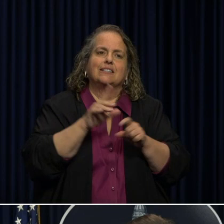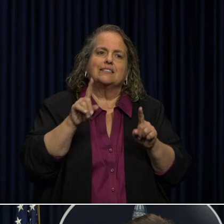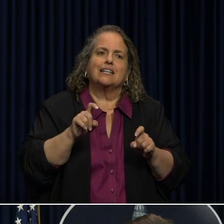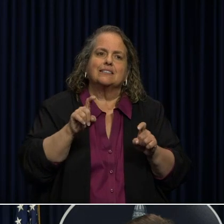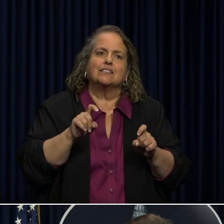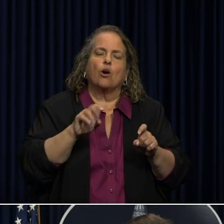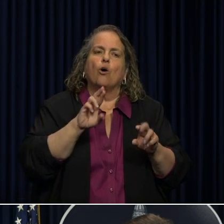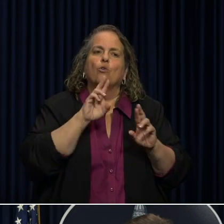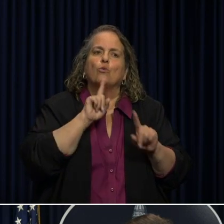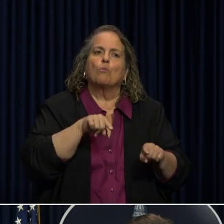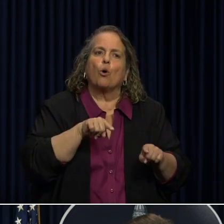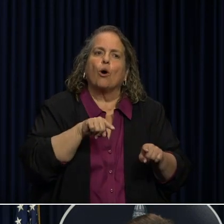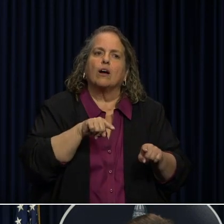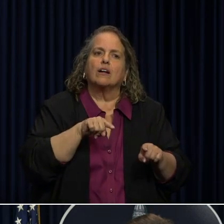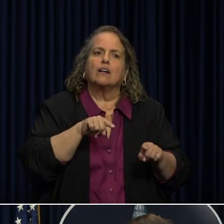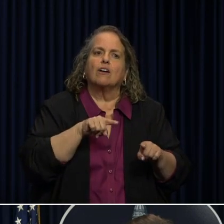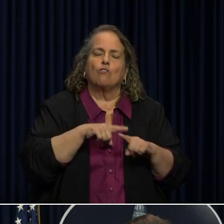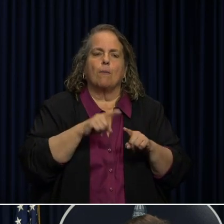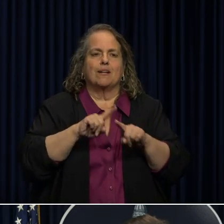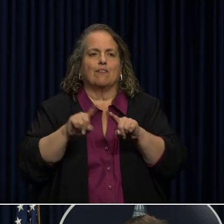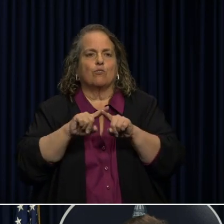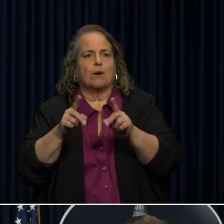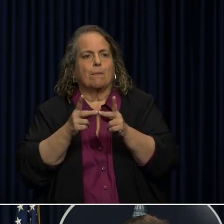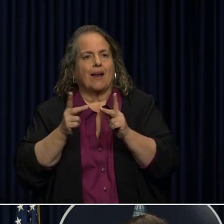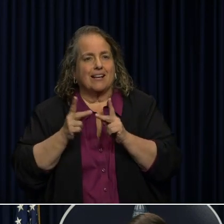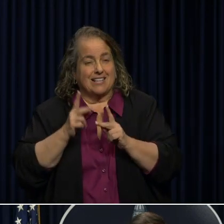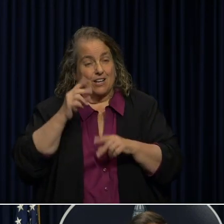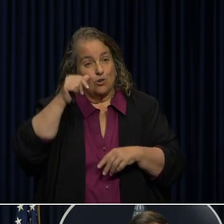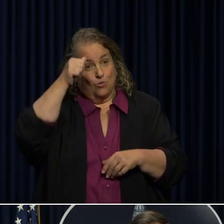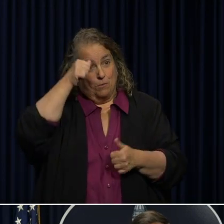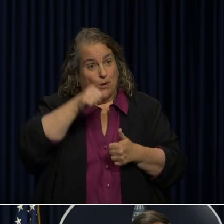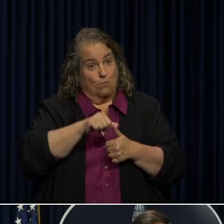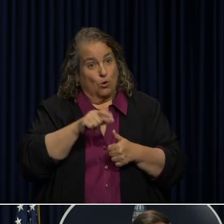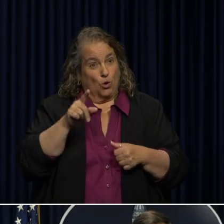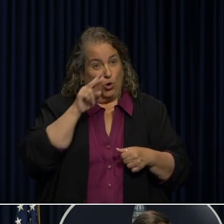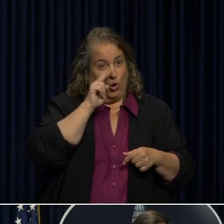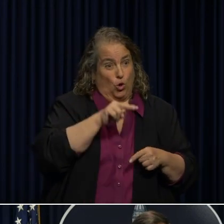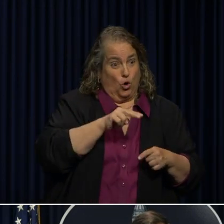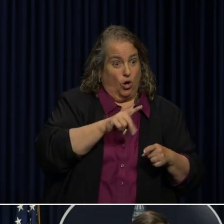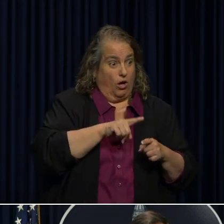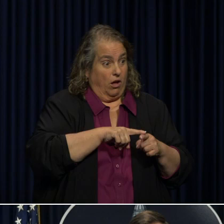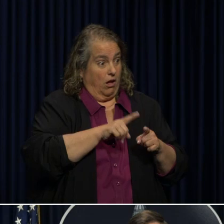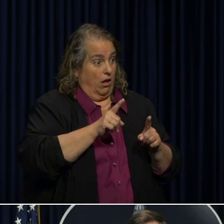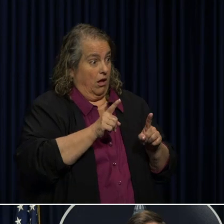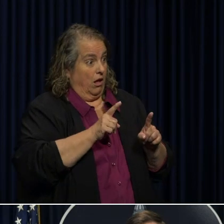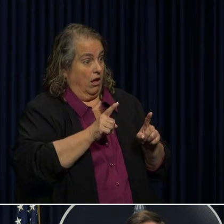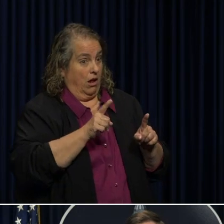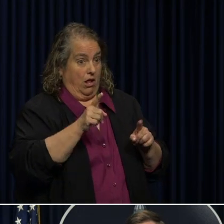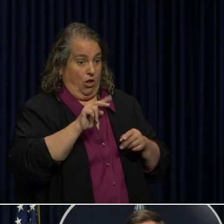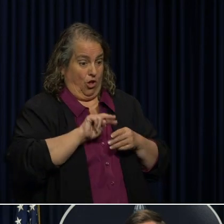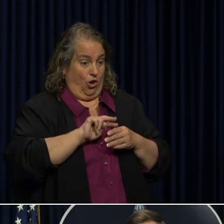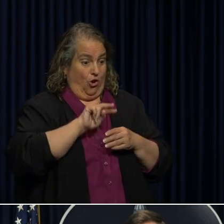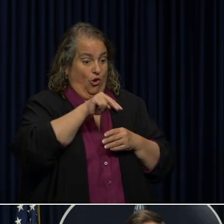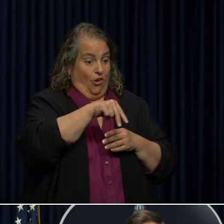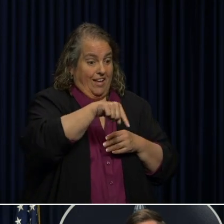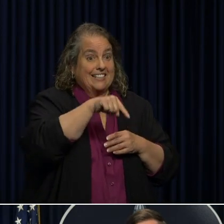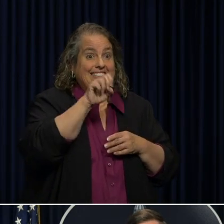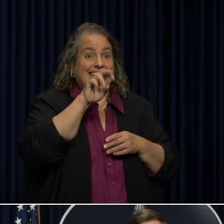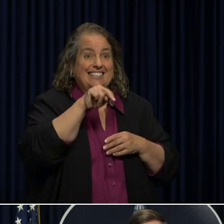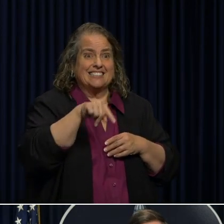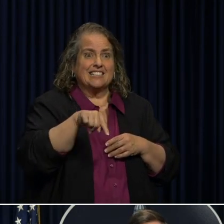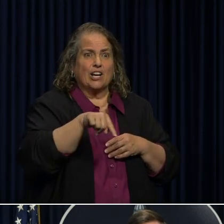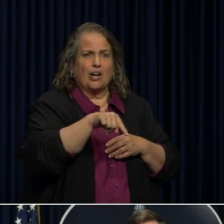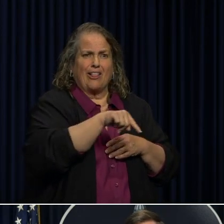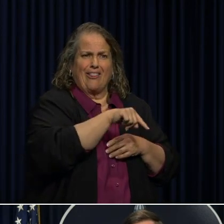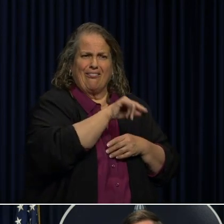out from other places. And remember, look right over the border, right? This is a problem.